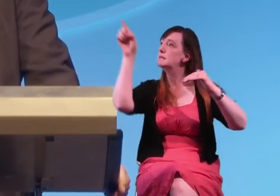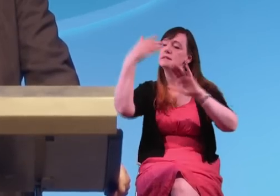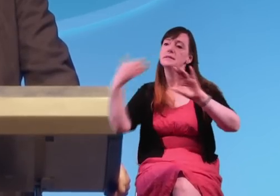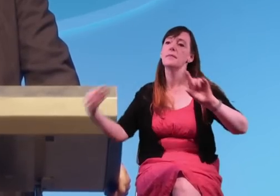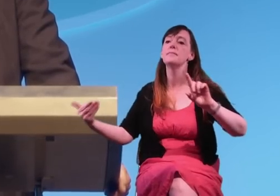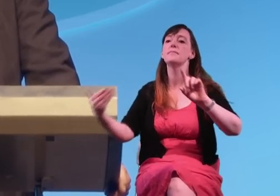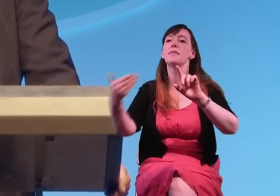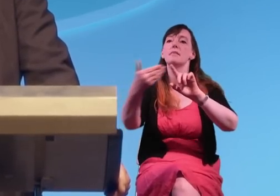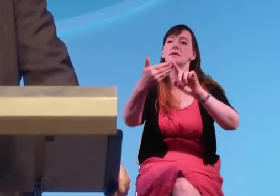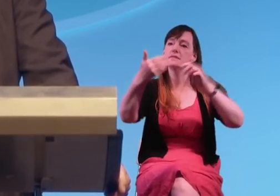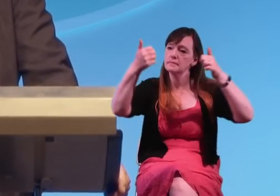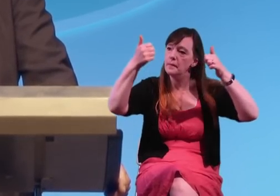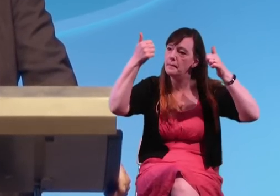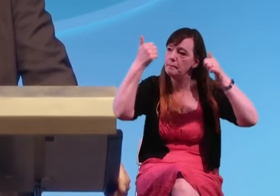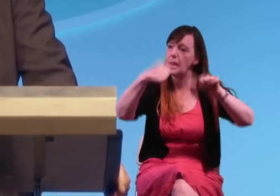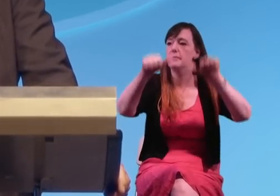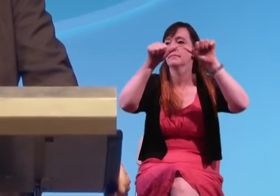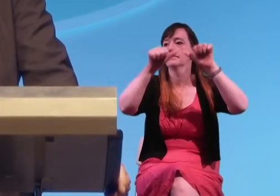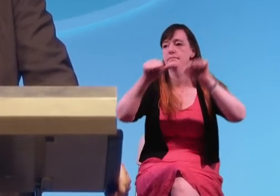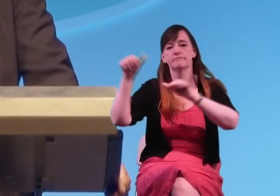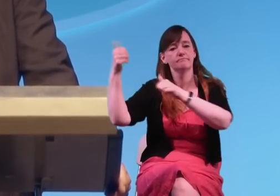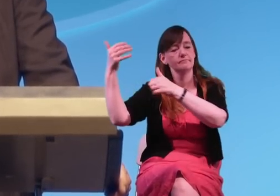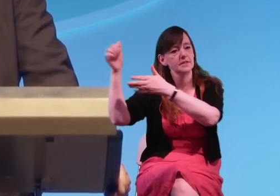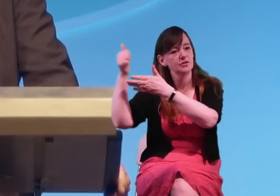purpose and his grace.